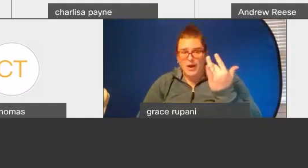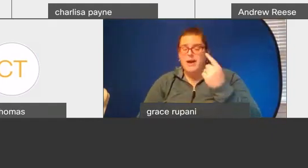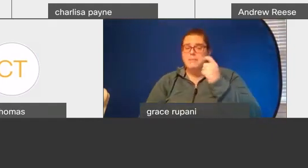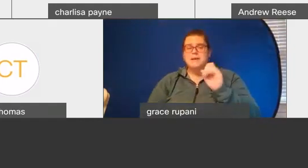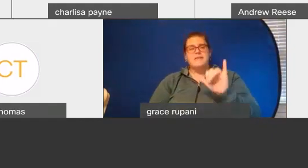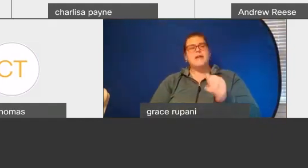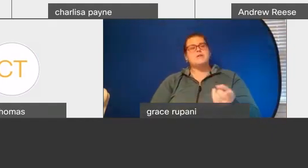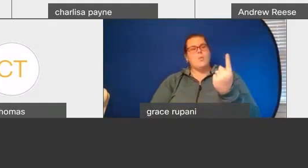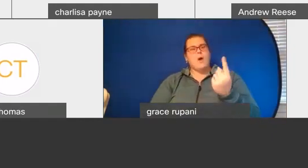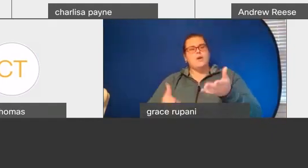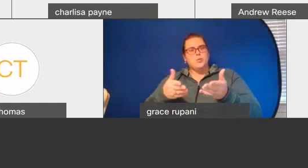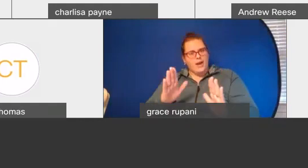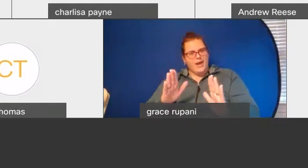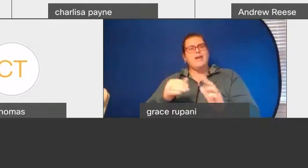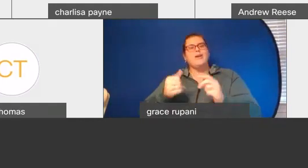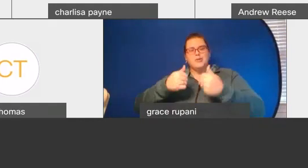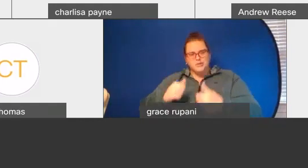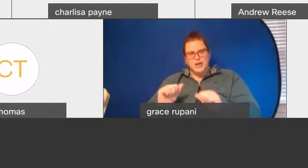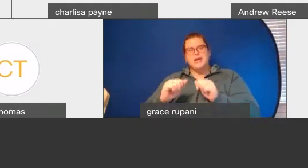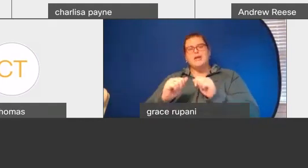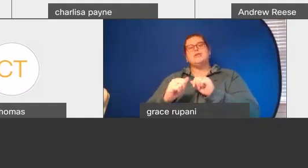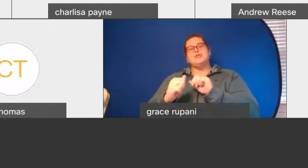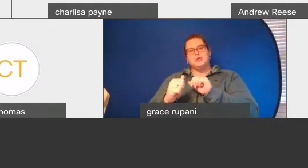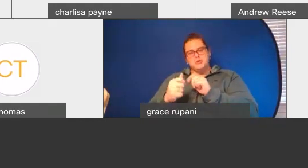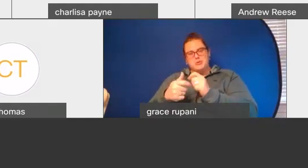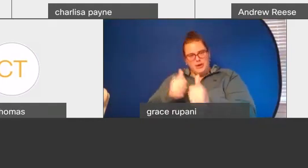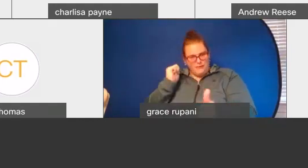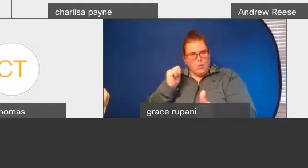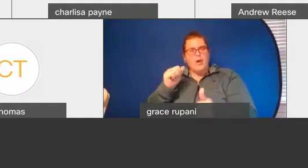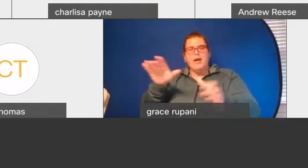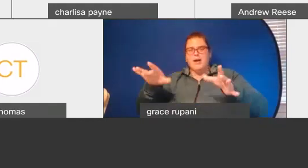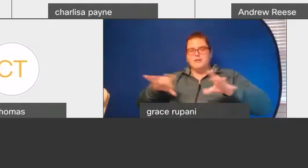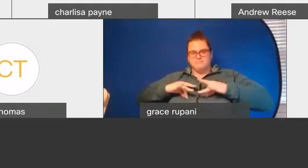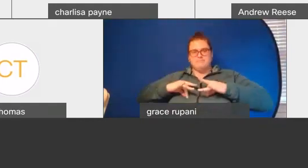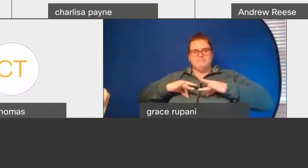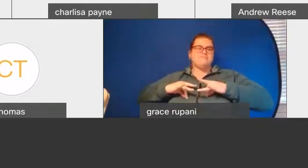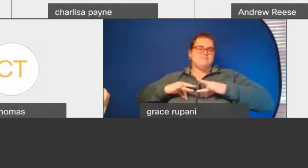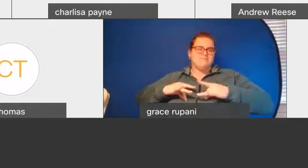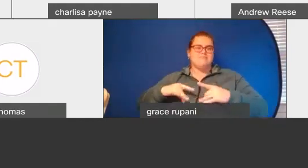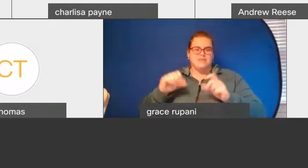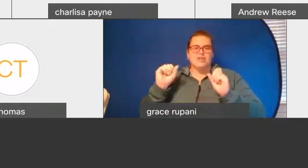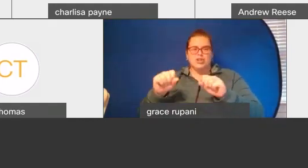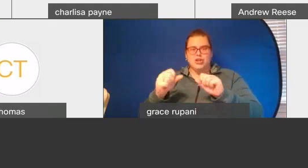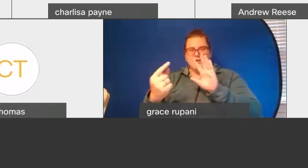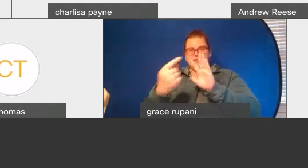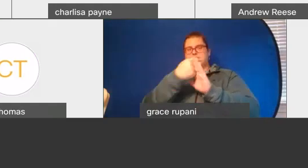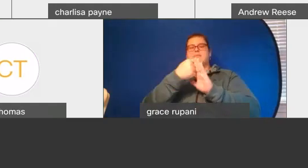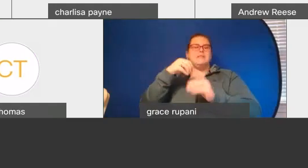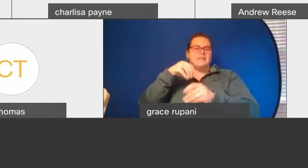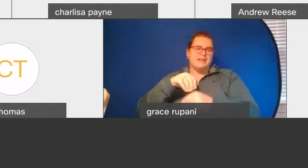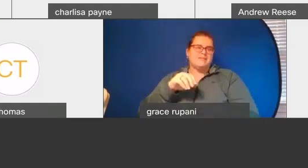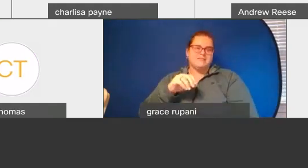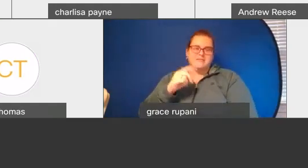we're trying to keep COVID out and prevent COVID from entering or spreading within the home or